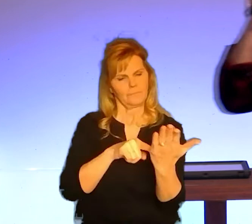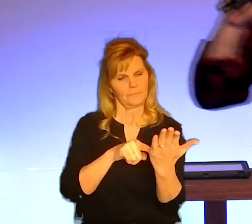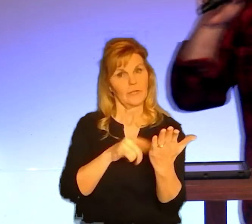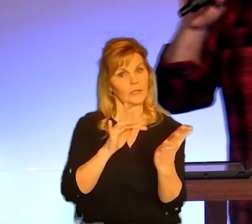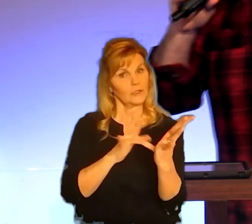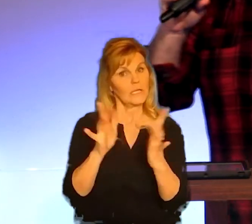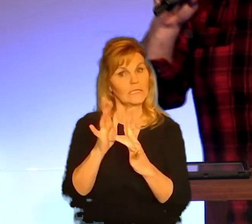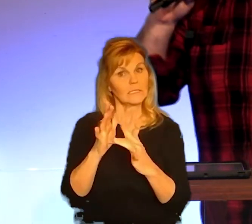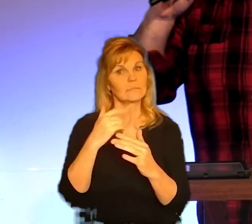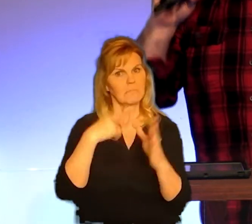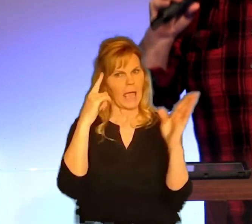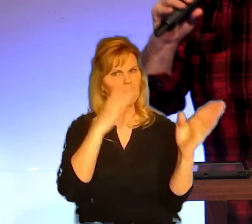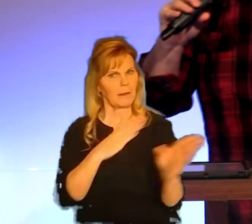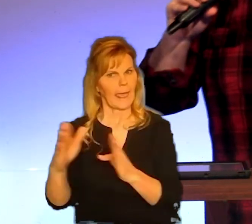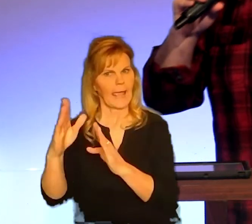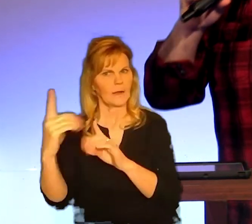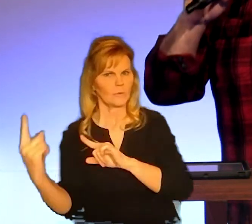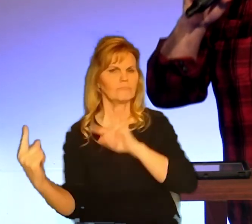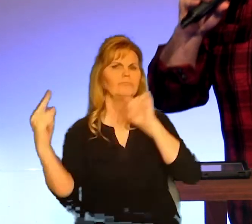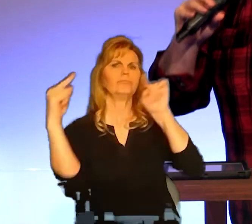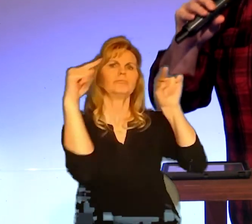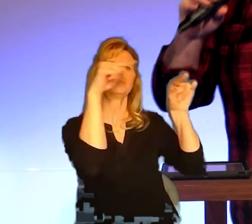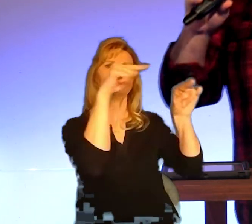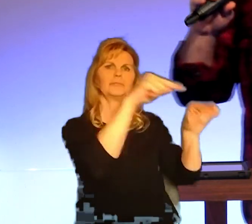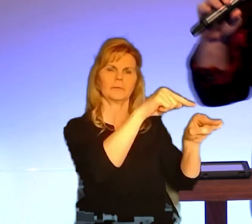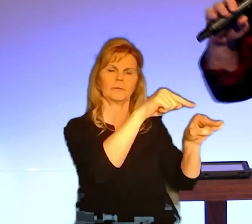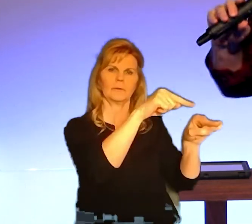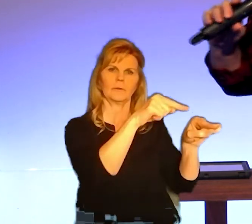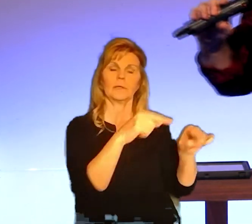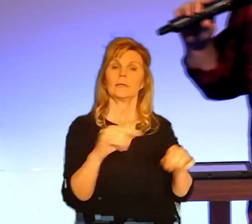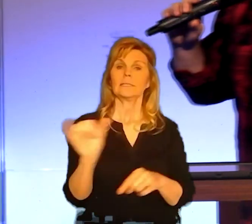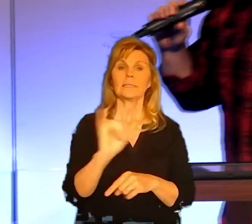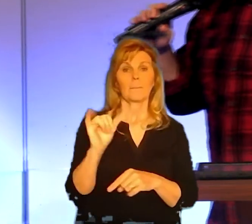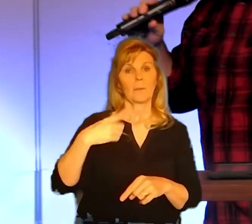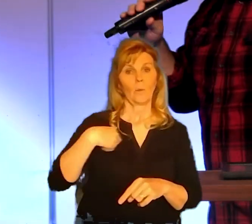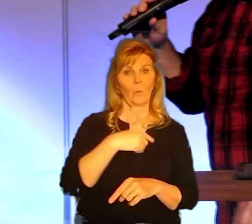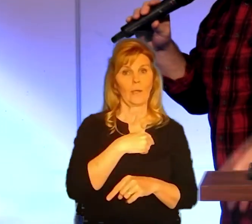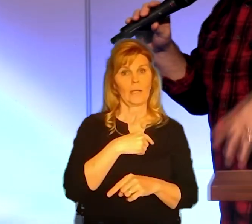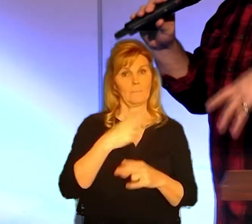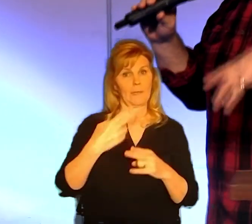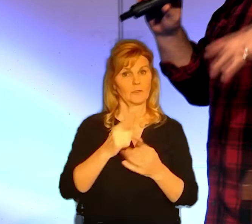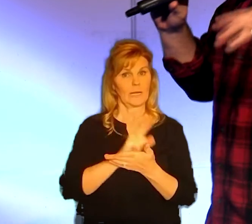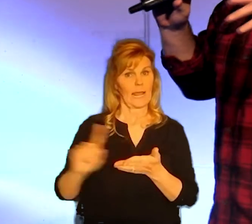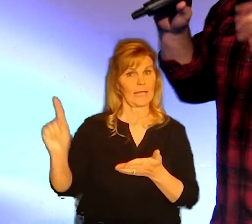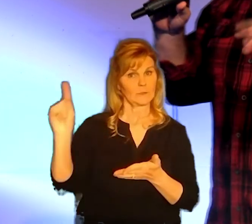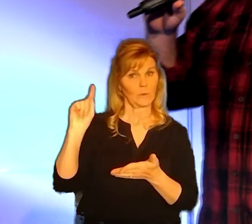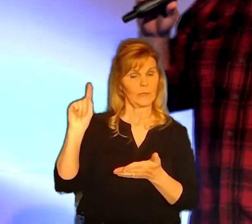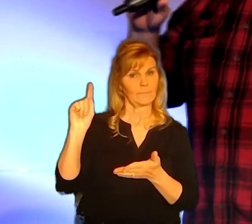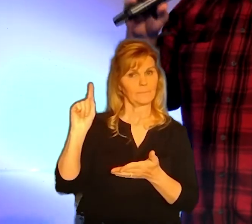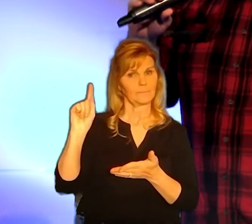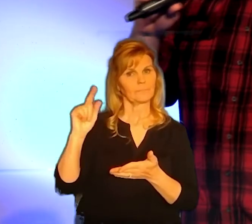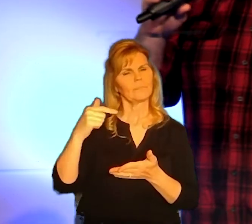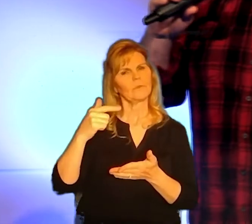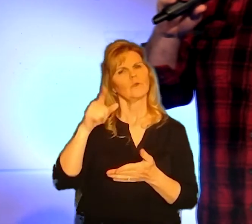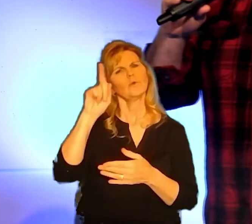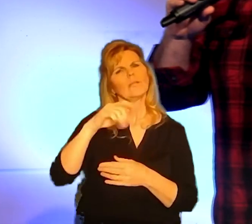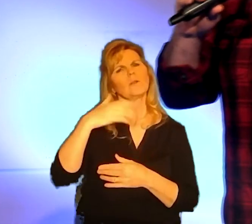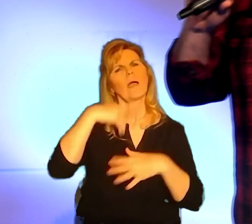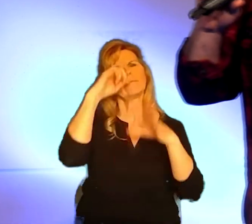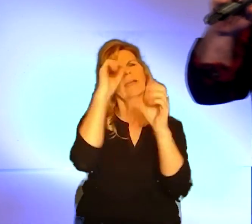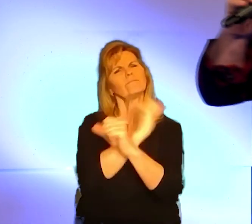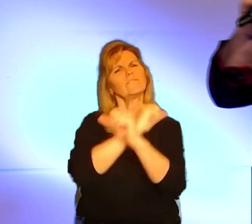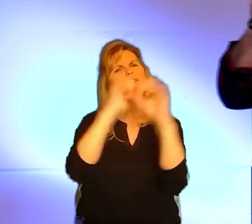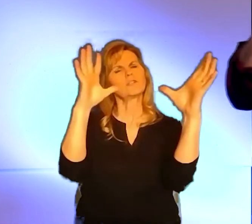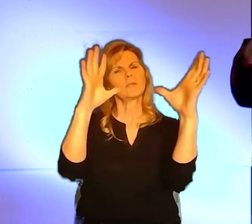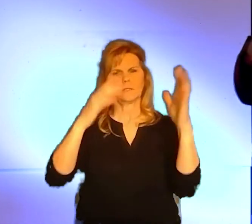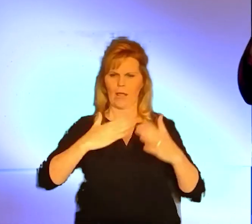a destination in mind. You need to know, just like we talked about this last week, getting a vision for